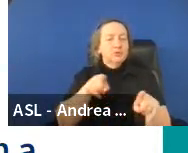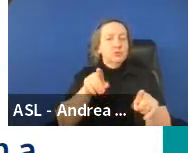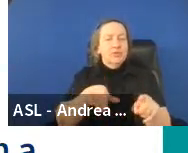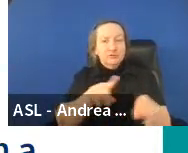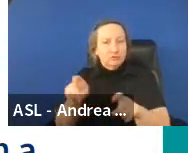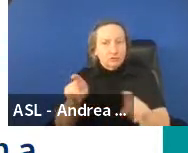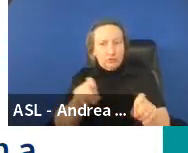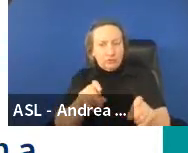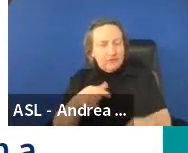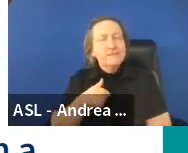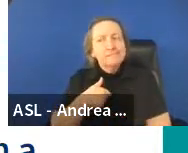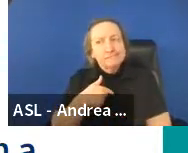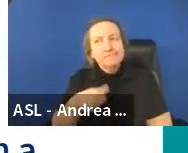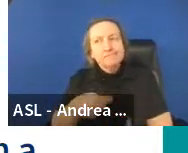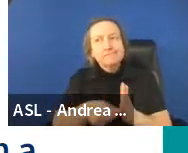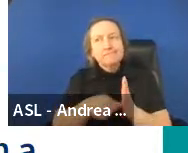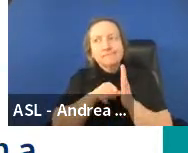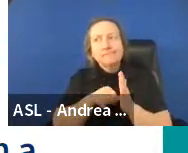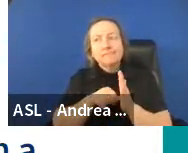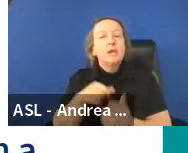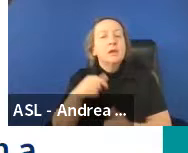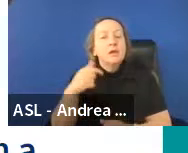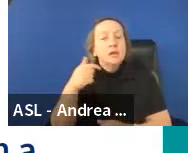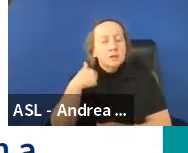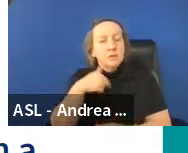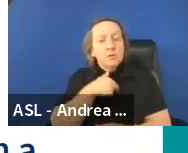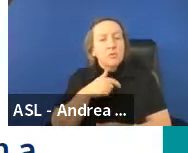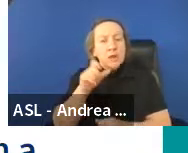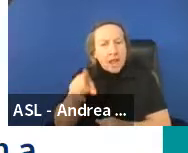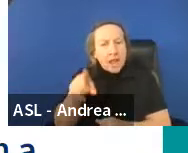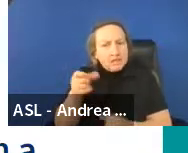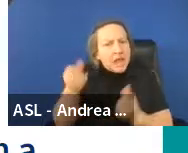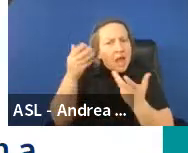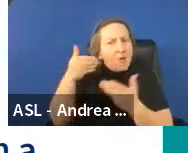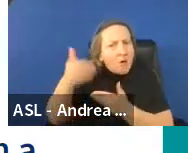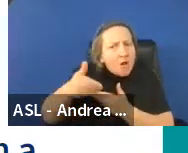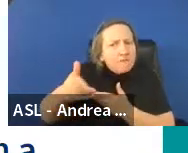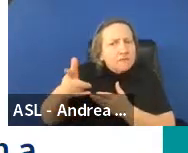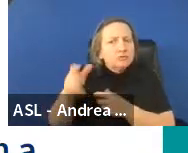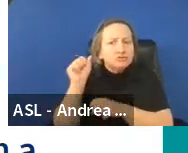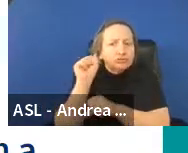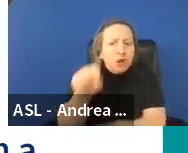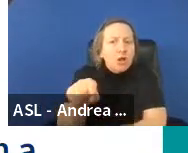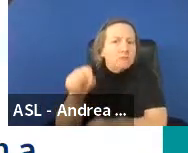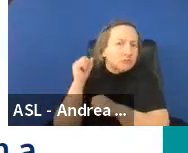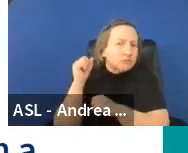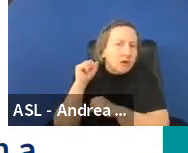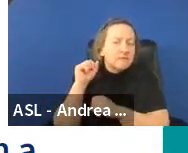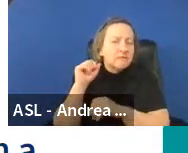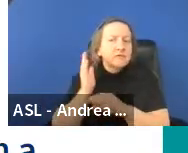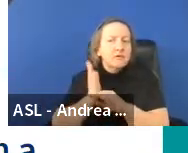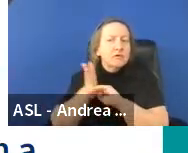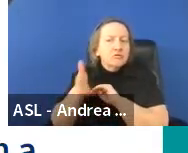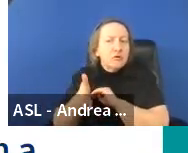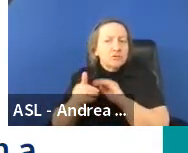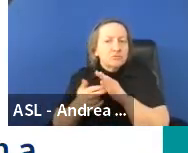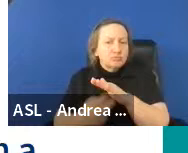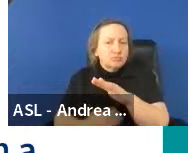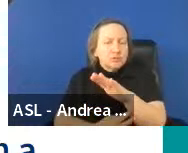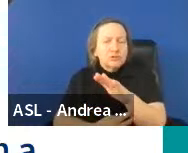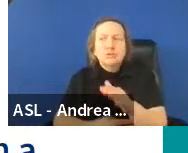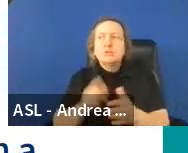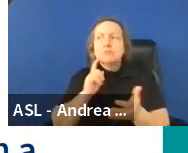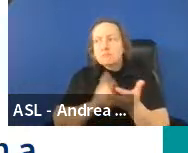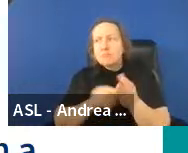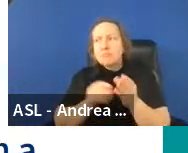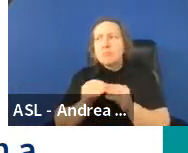highlight is when we asked how often people drive across the bridge, we found a higher percentage of